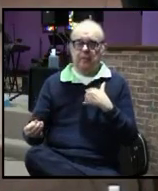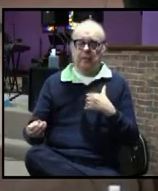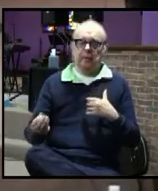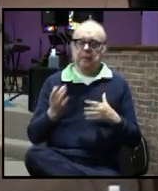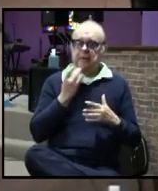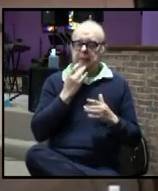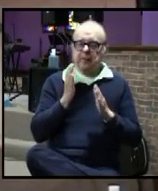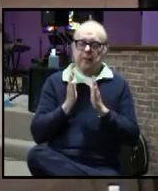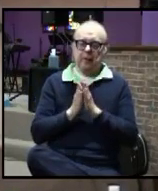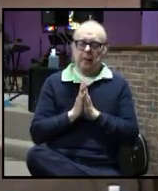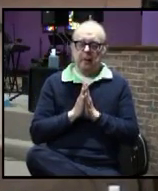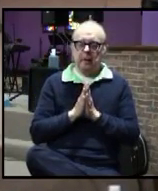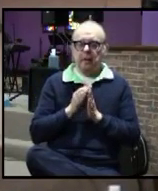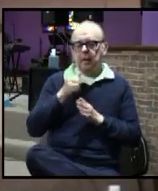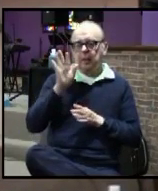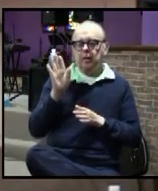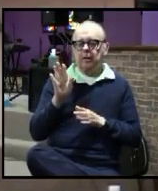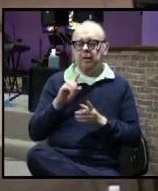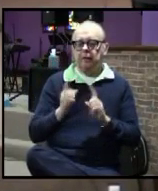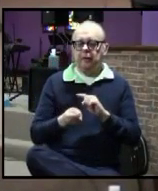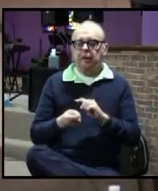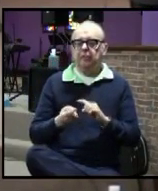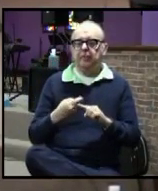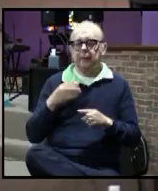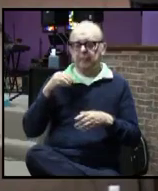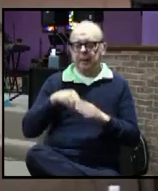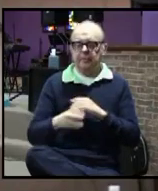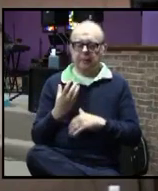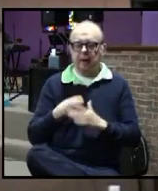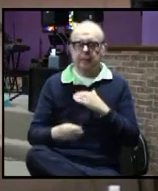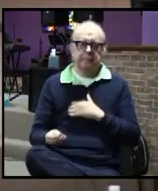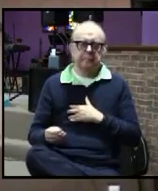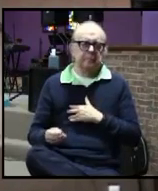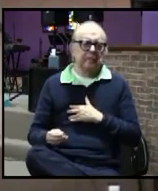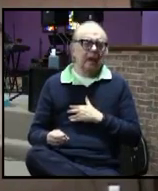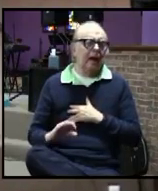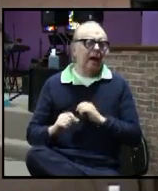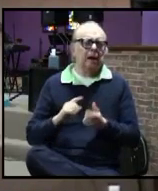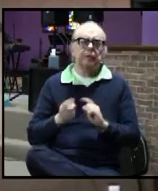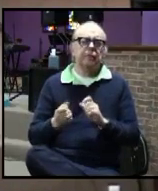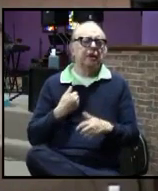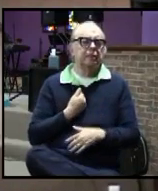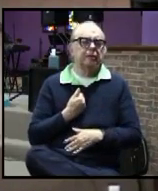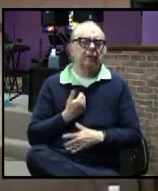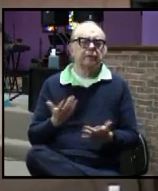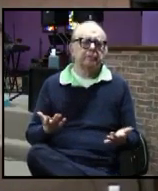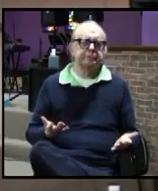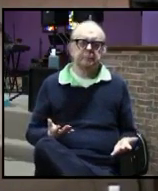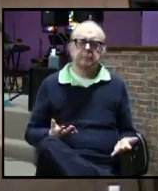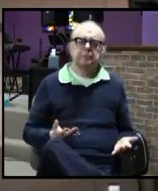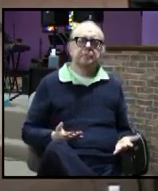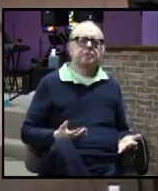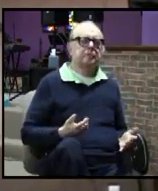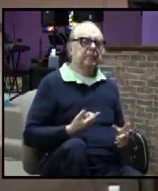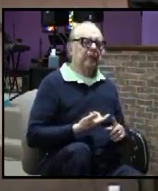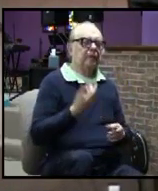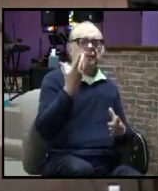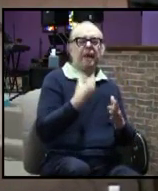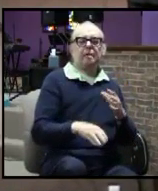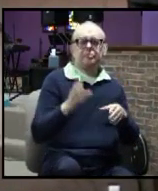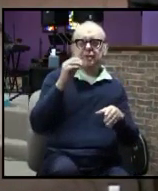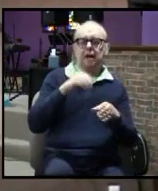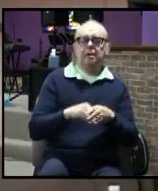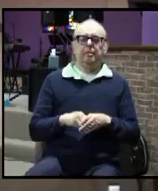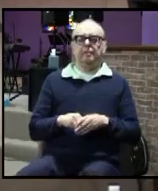It's one of my favorite prayers to pray. God, change me from the inside out. Because how do we try to change ourselves? From the outside